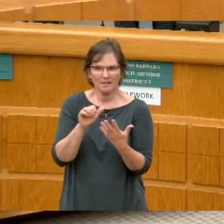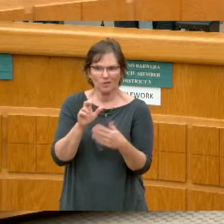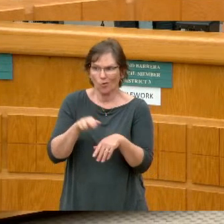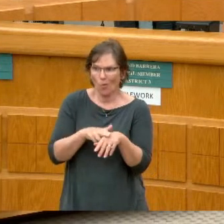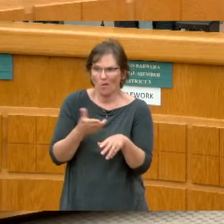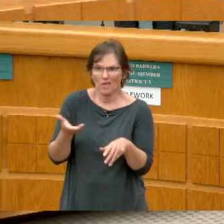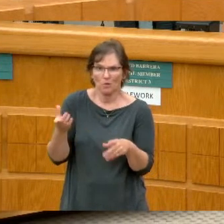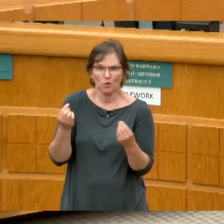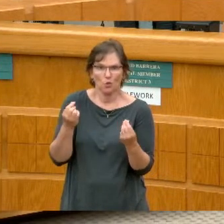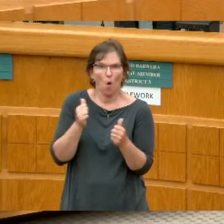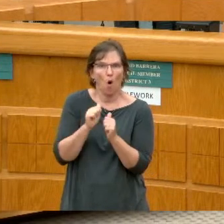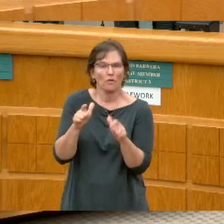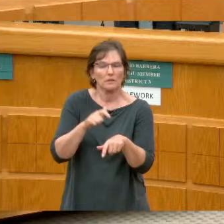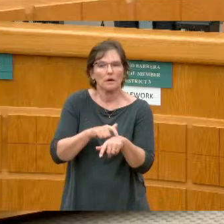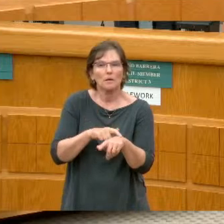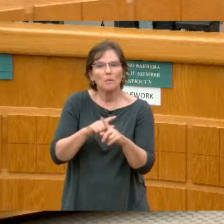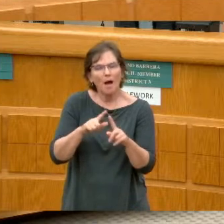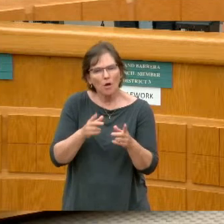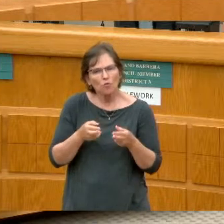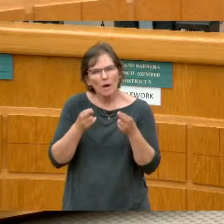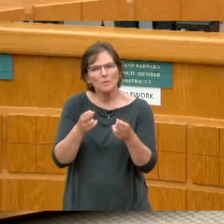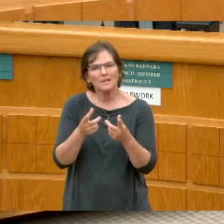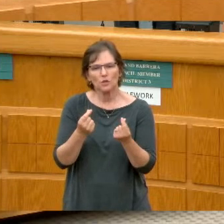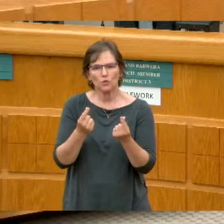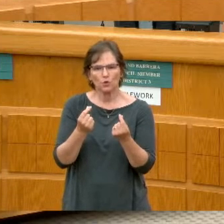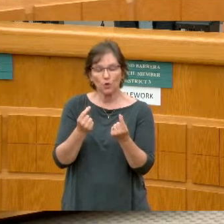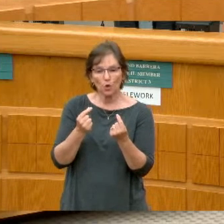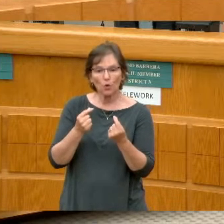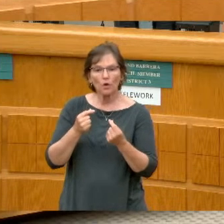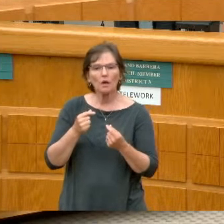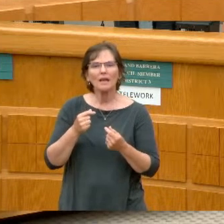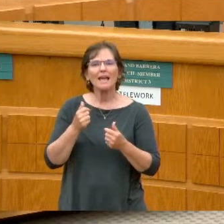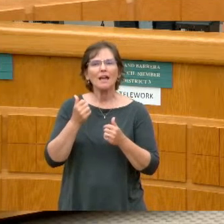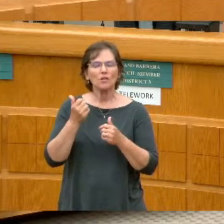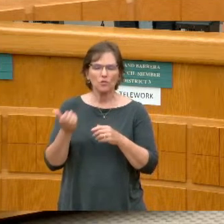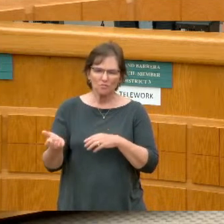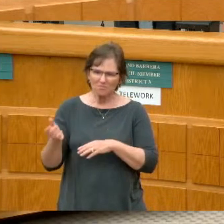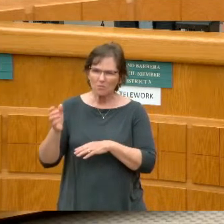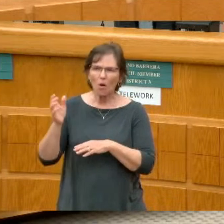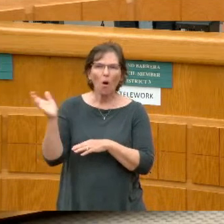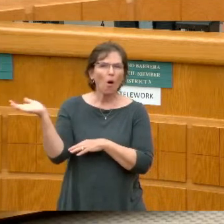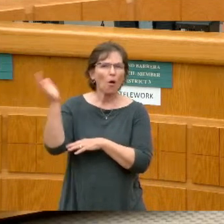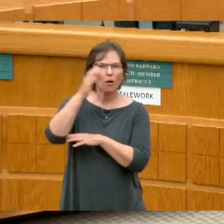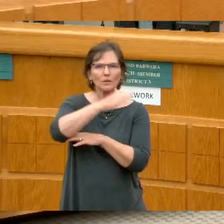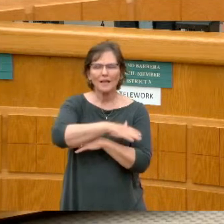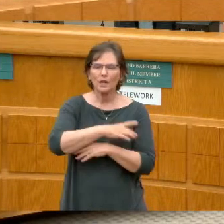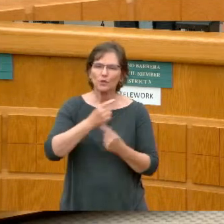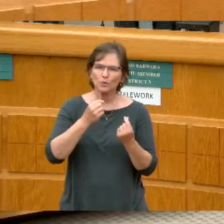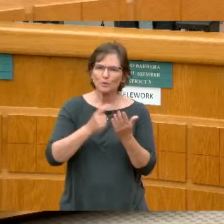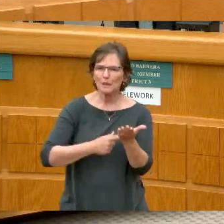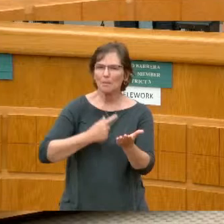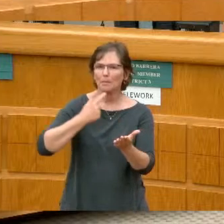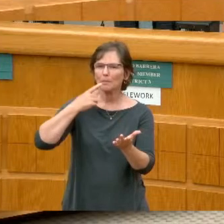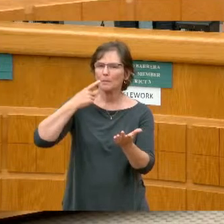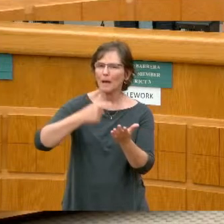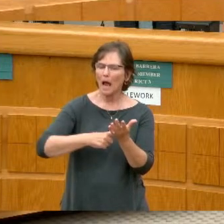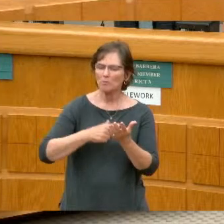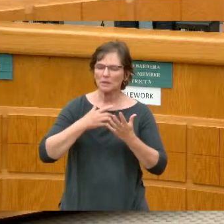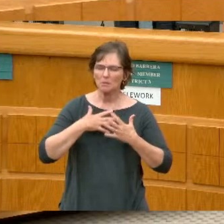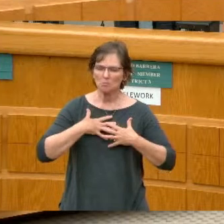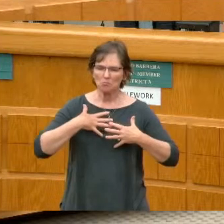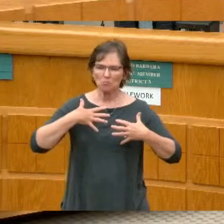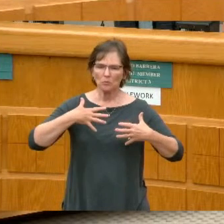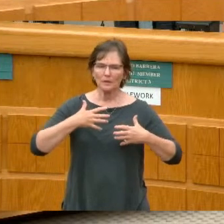care of your body. I'm reading a book called Breath right now. I don't know if anyone has heard about this, but it's a lost art,